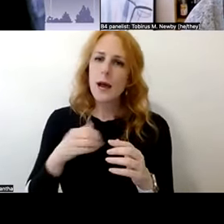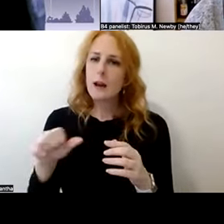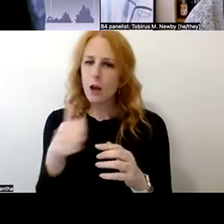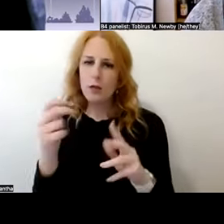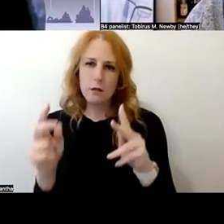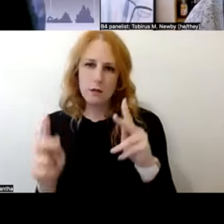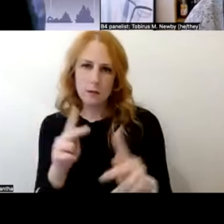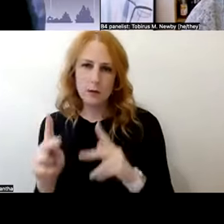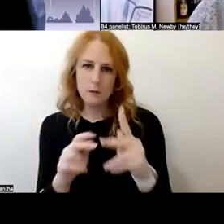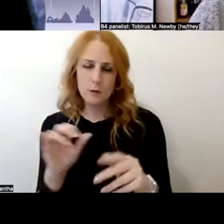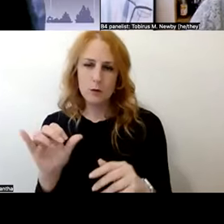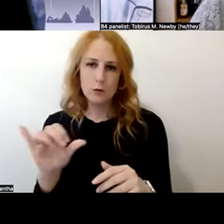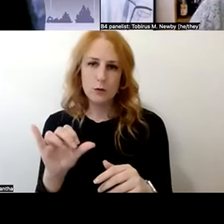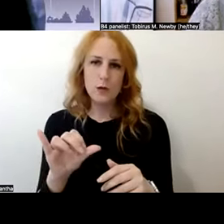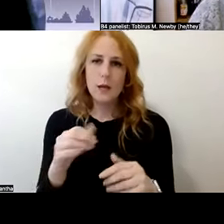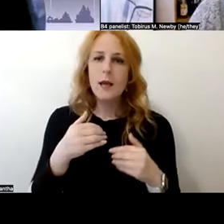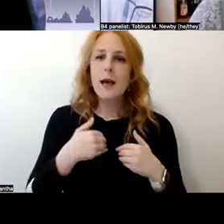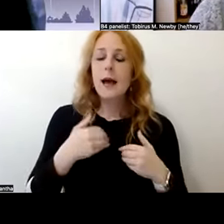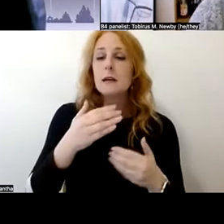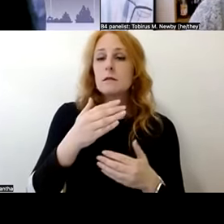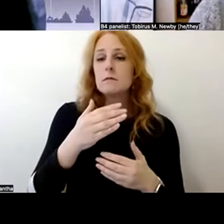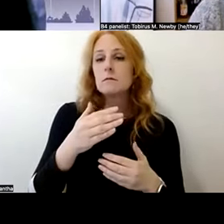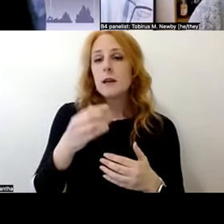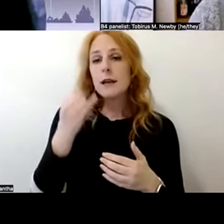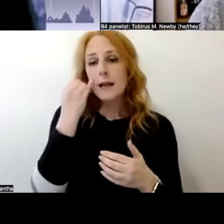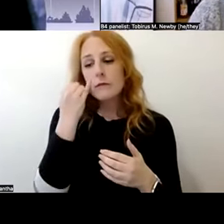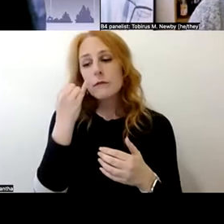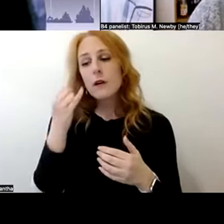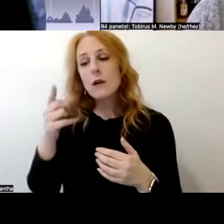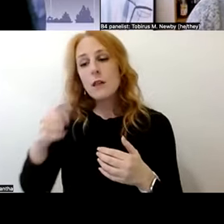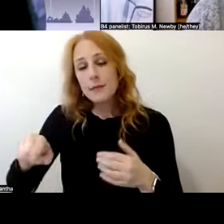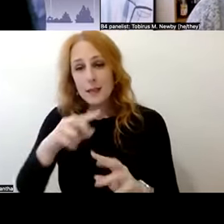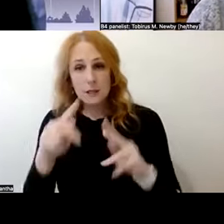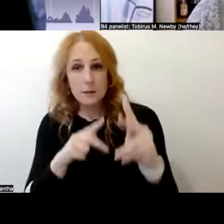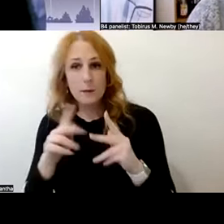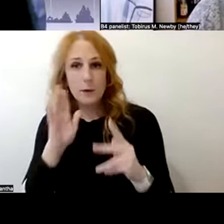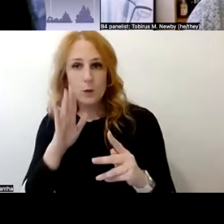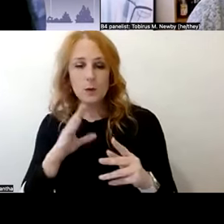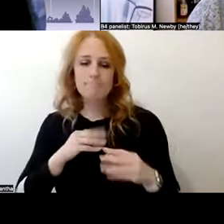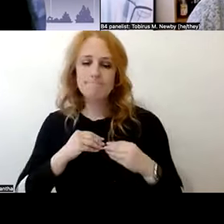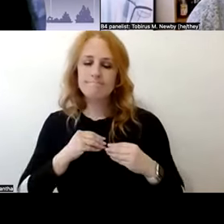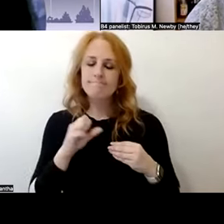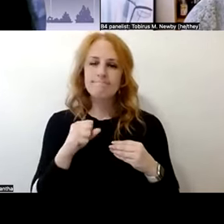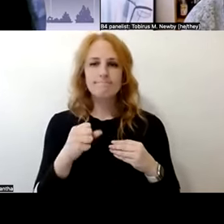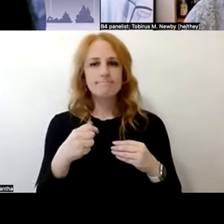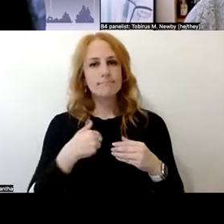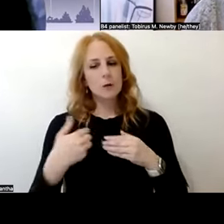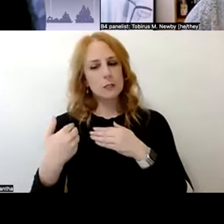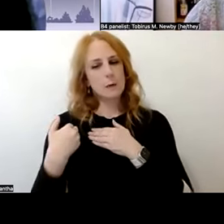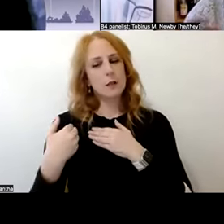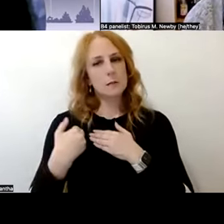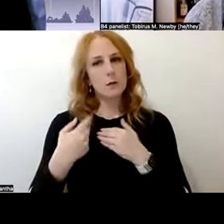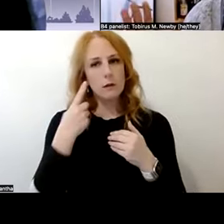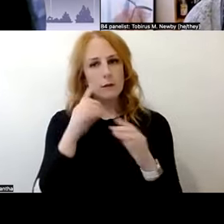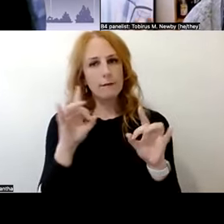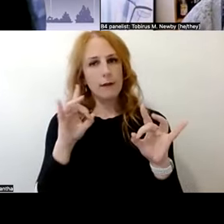who have taken some responsibility for being violent in their home and their relationship. And when I started that work, first of all, I was like, whoa, things